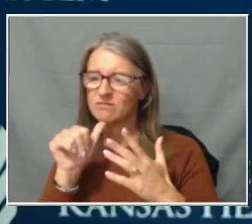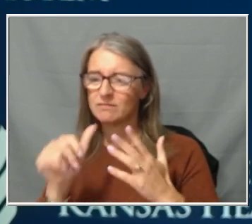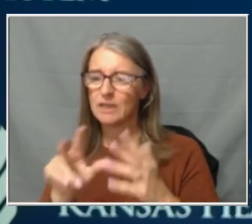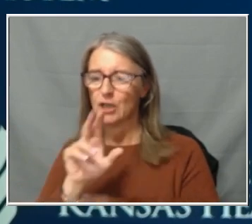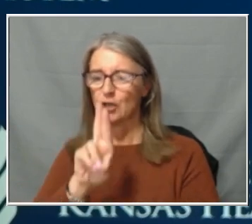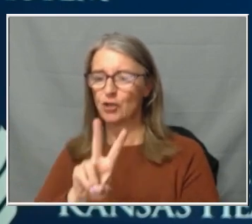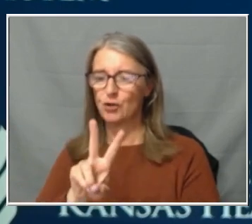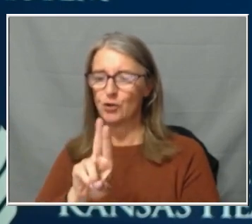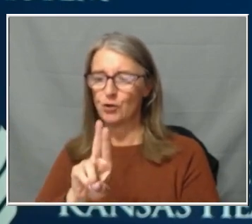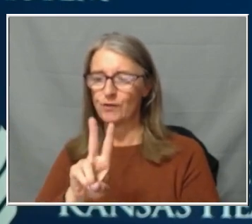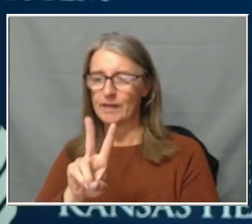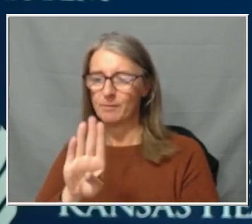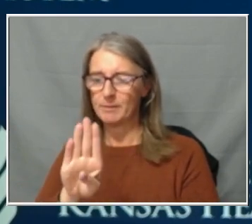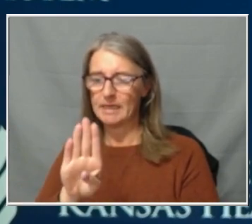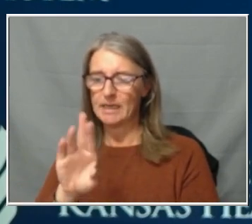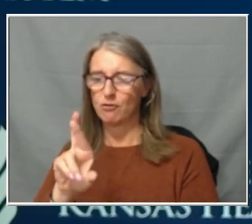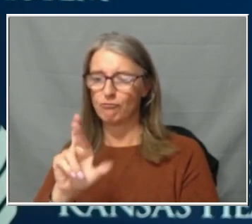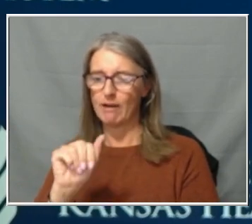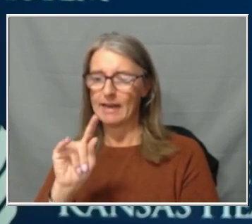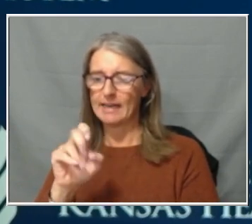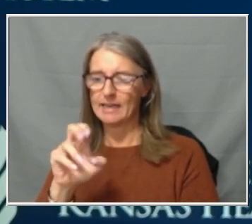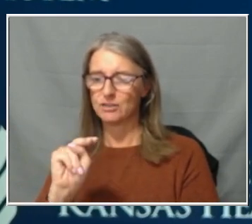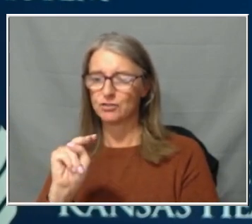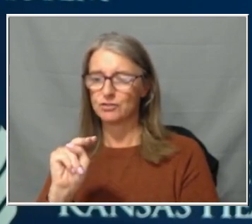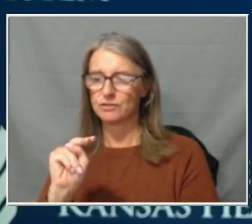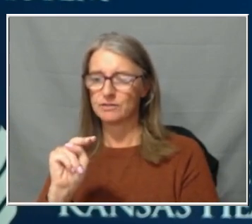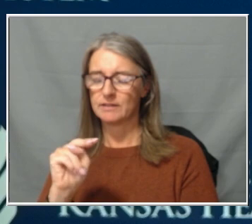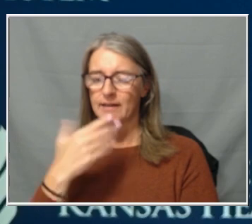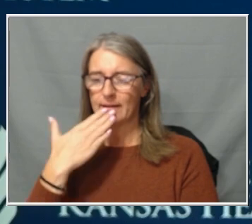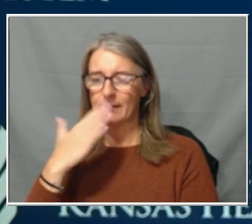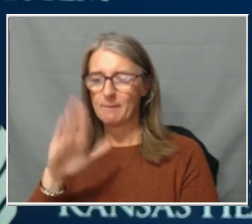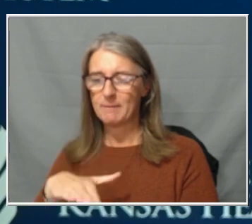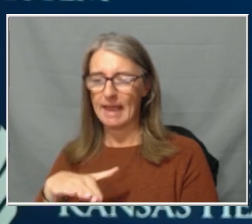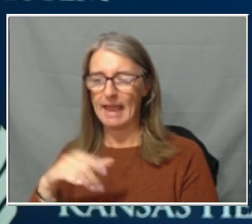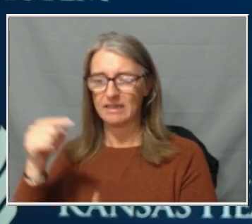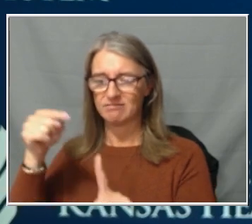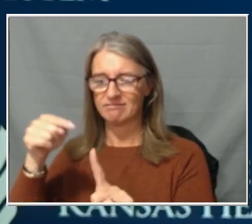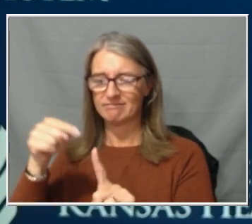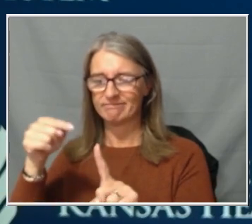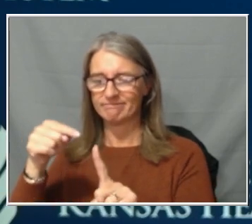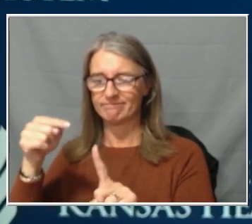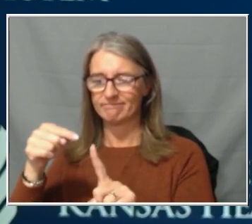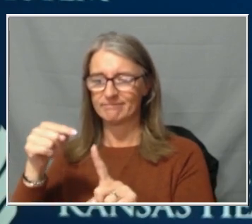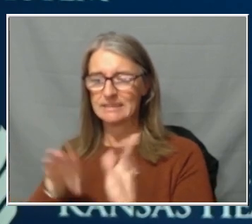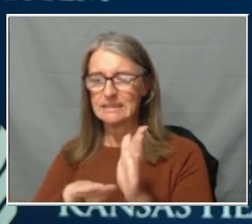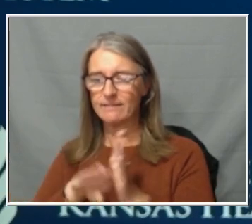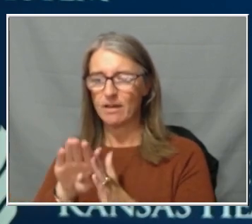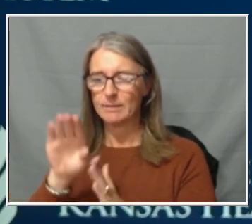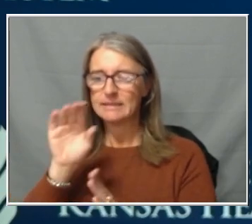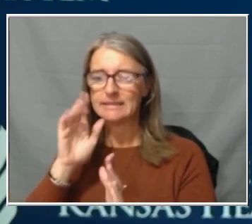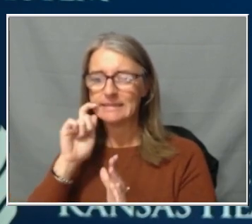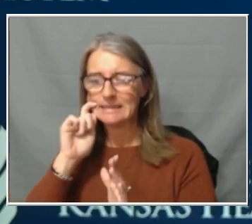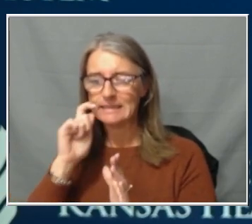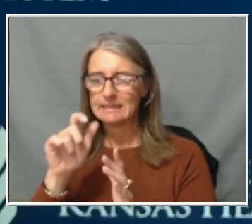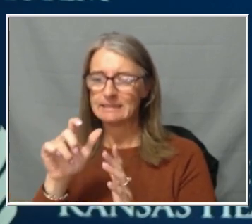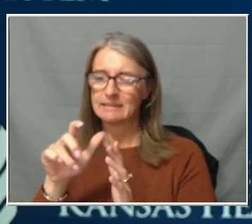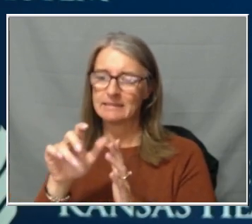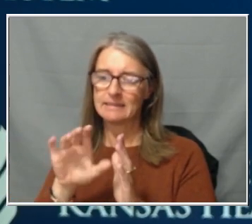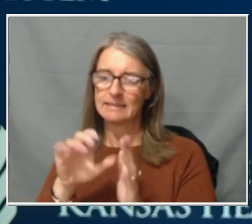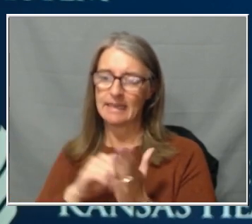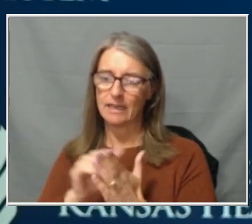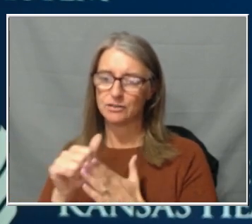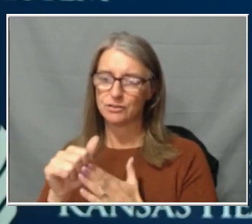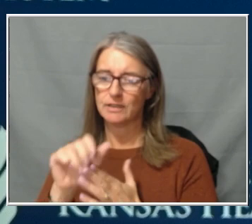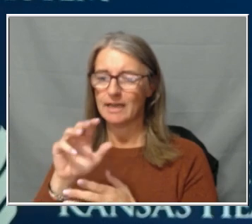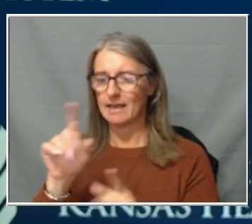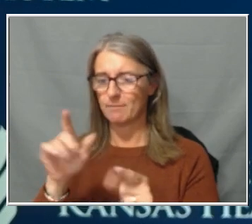UVB radiation is really probably the bad actor when it comes to developing skin cancers and in particular